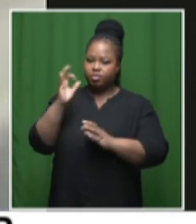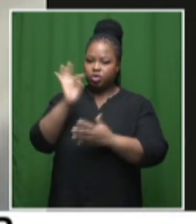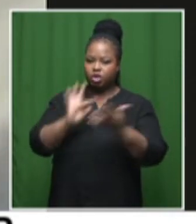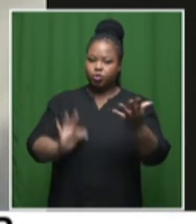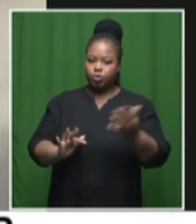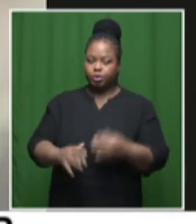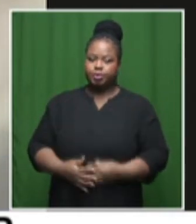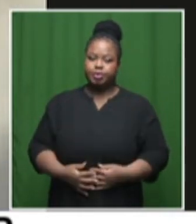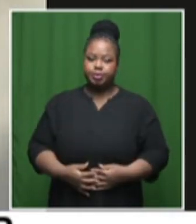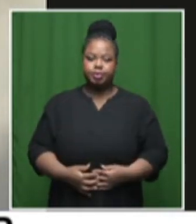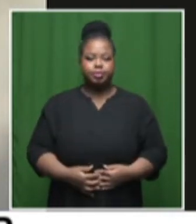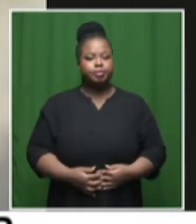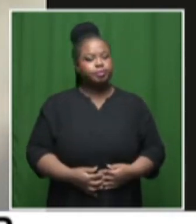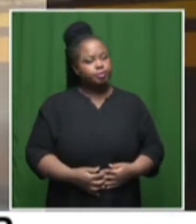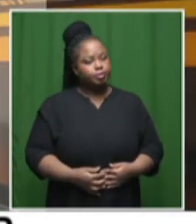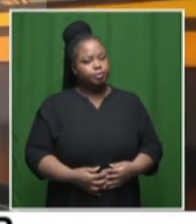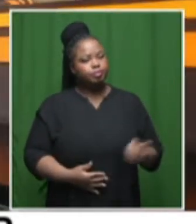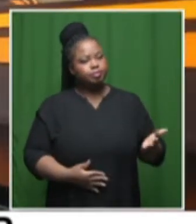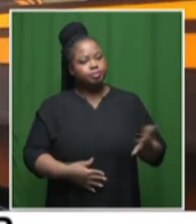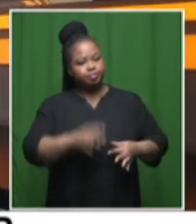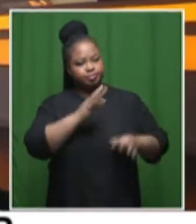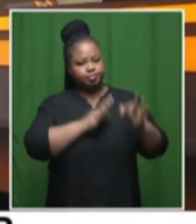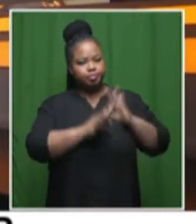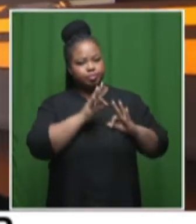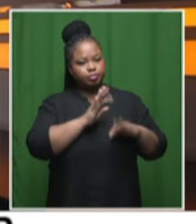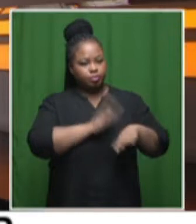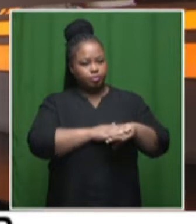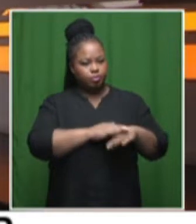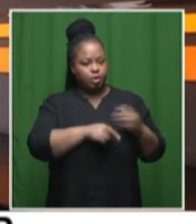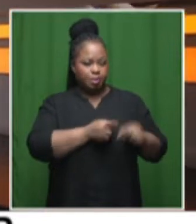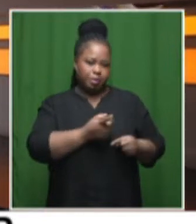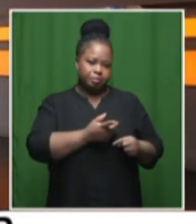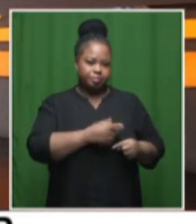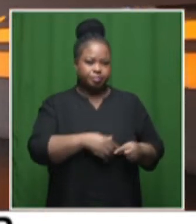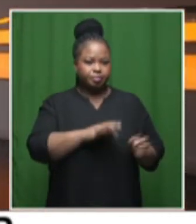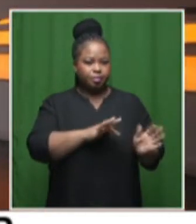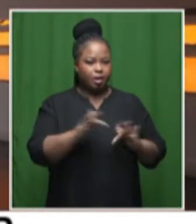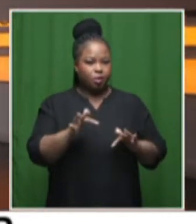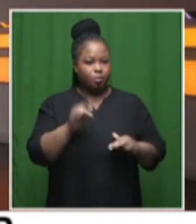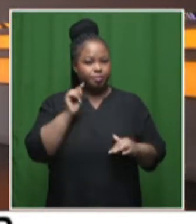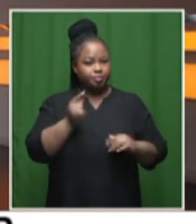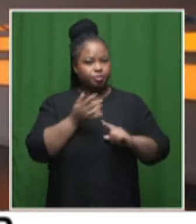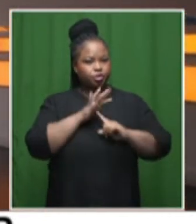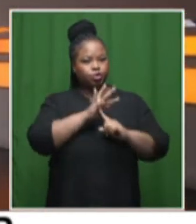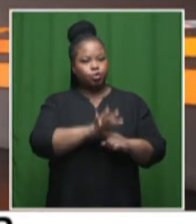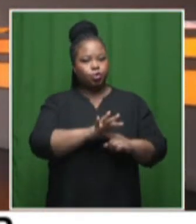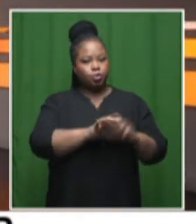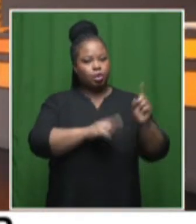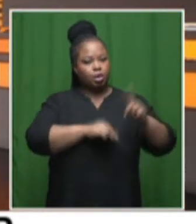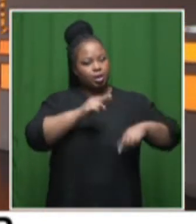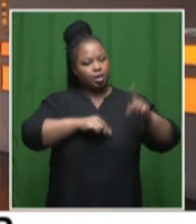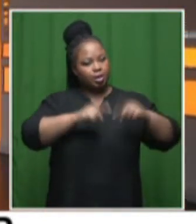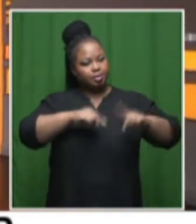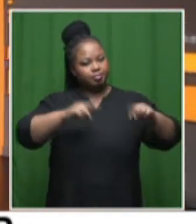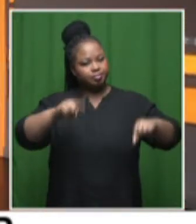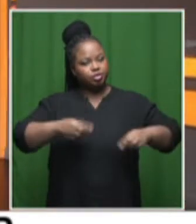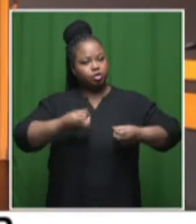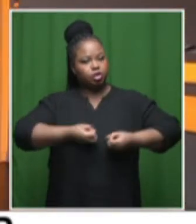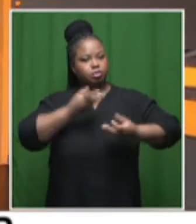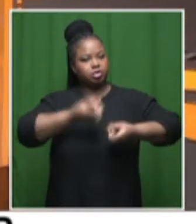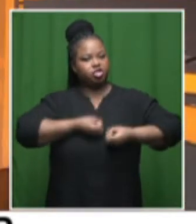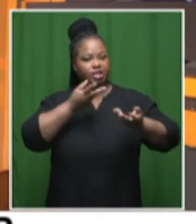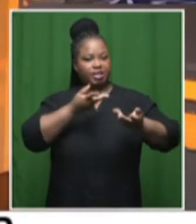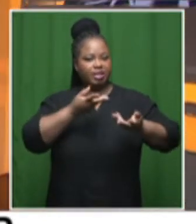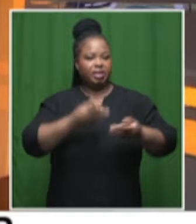stories. Masechaba, let's talk about the, how this exhibition reflects the diversity of expressions